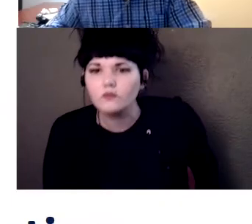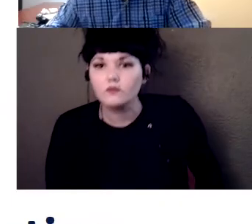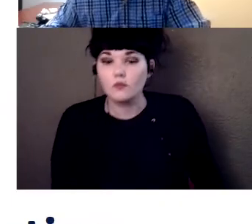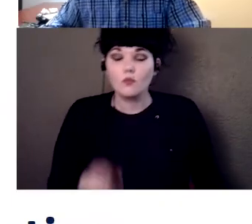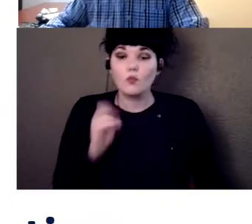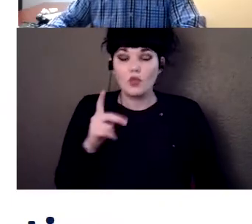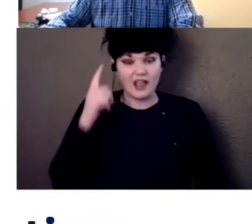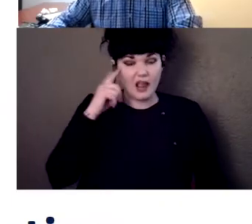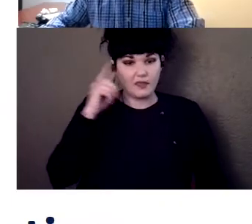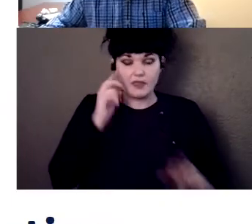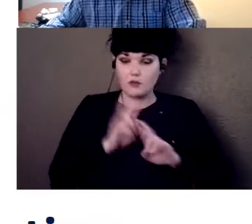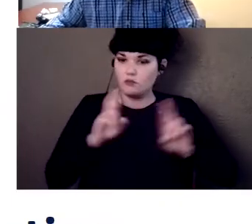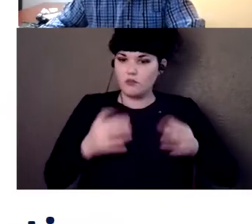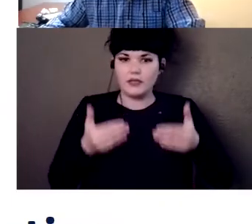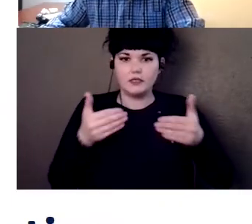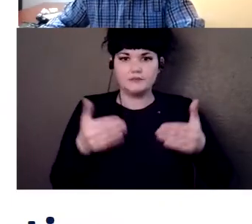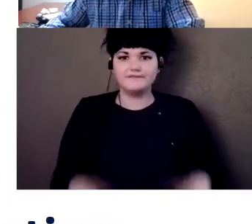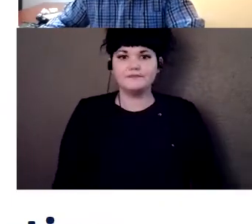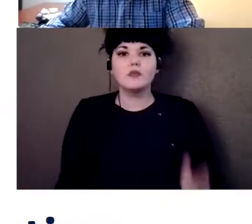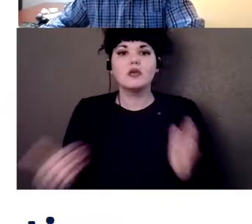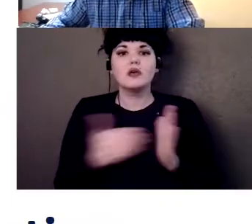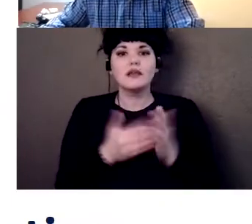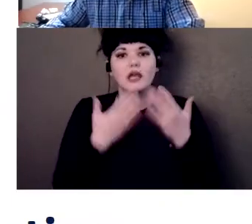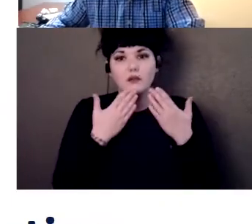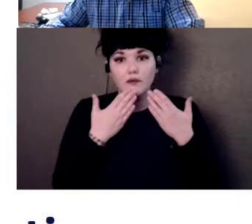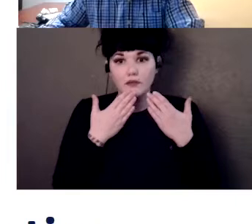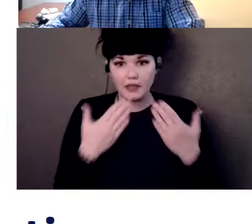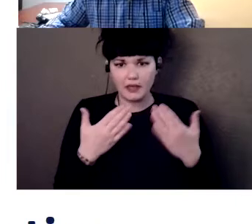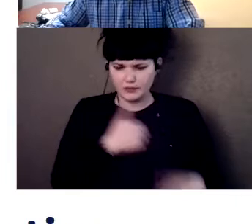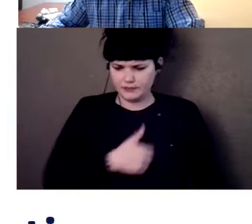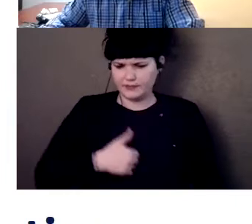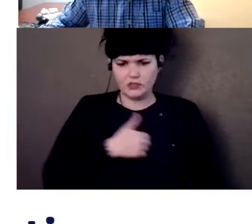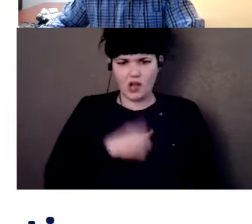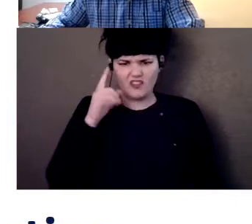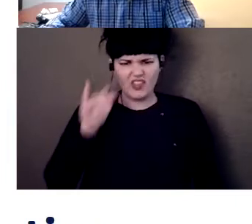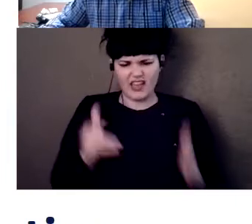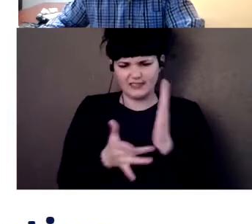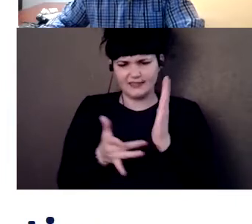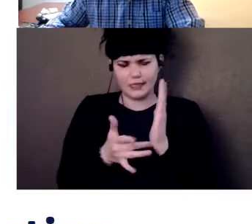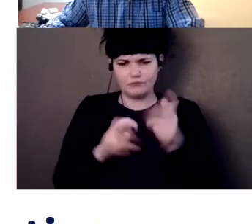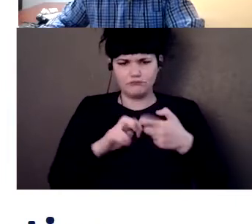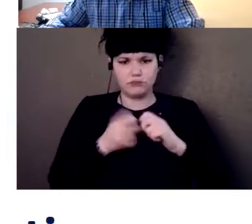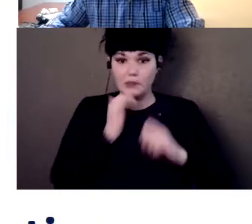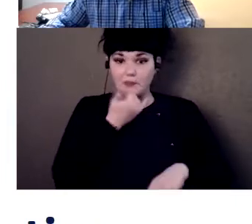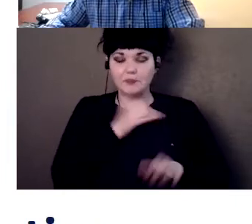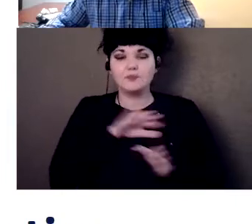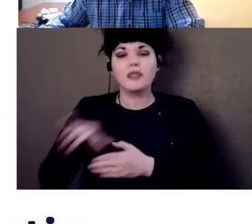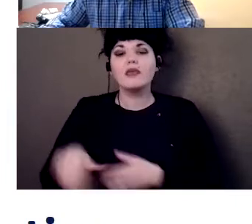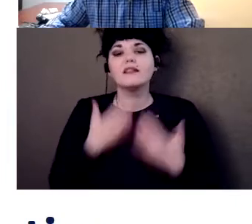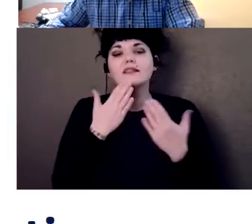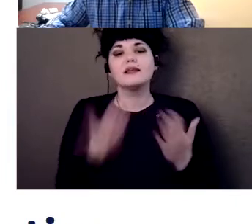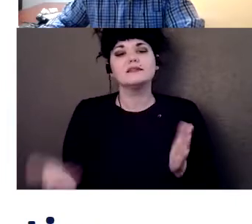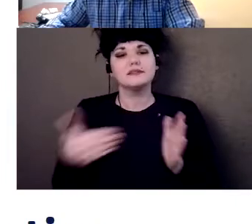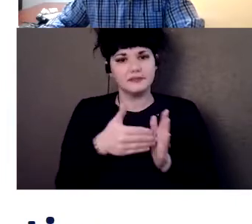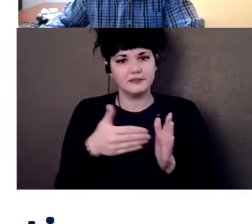Alrighty. Well, thank you once again. My apologies for that little bit of a glitch. Want to thank you once again for those that are just